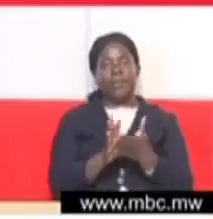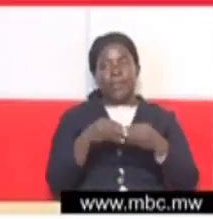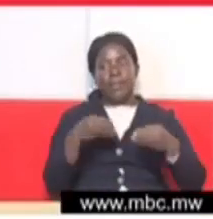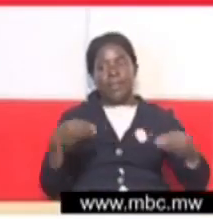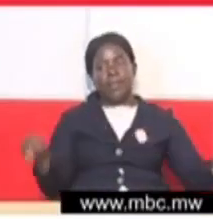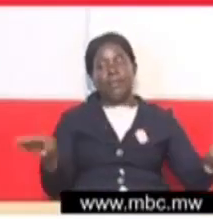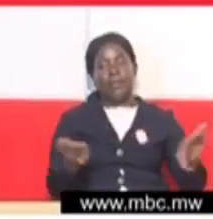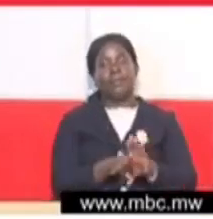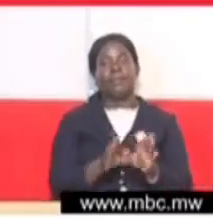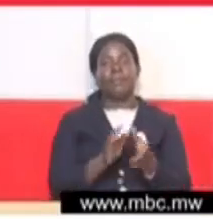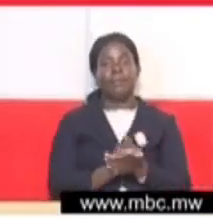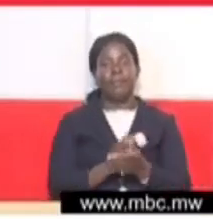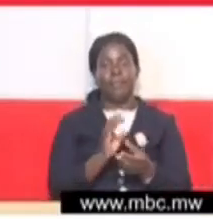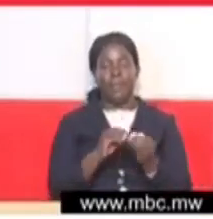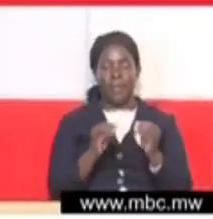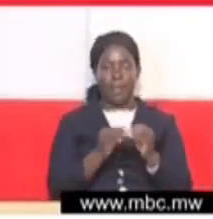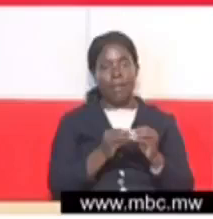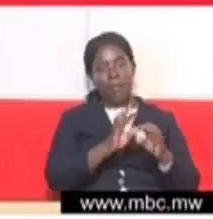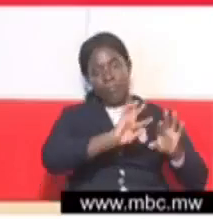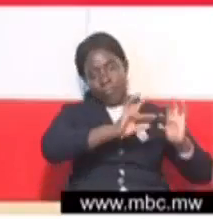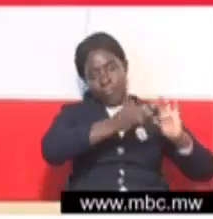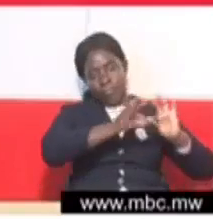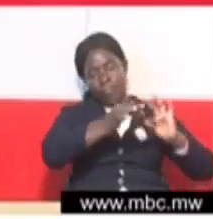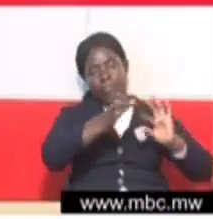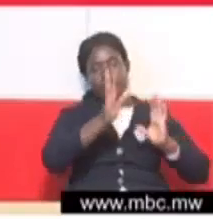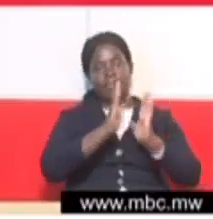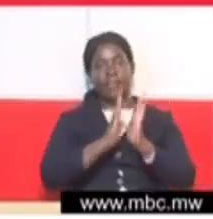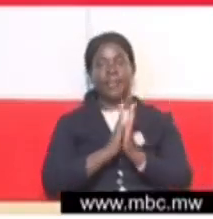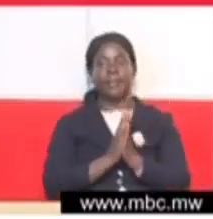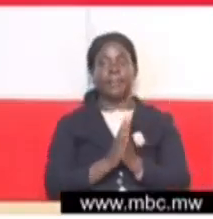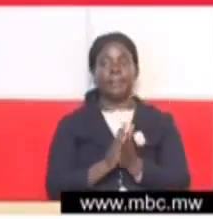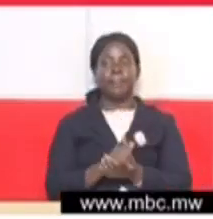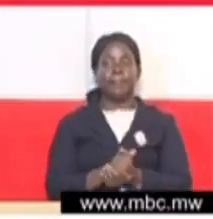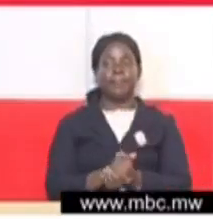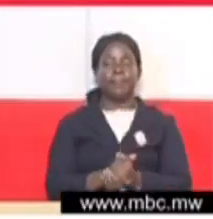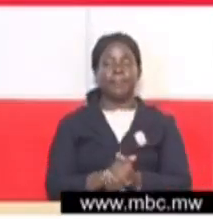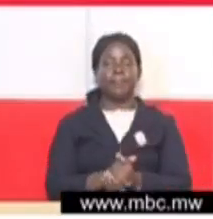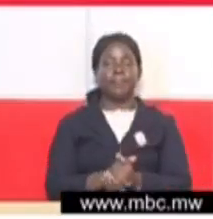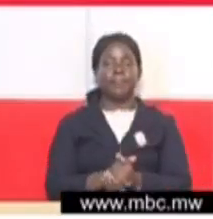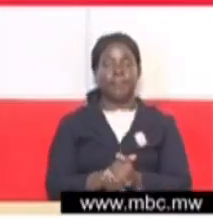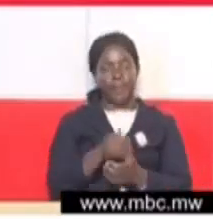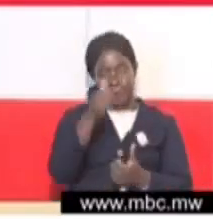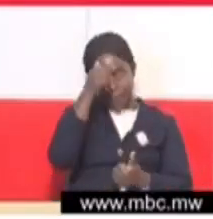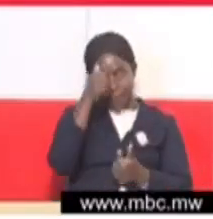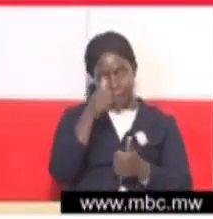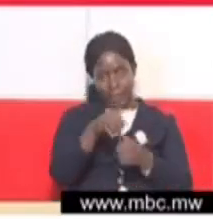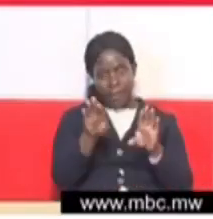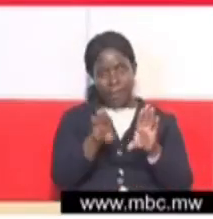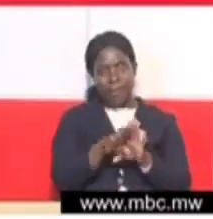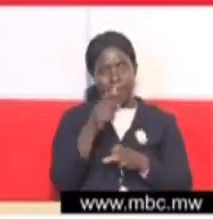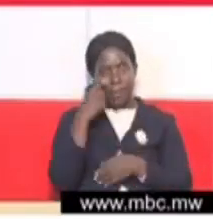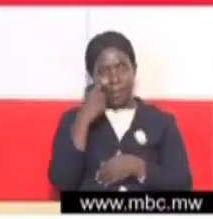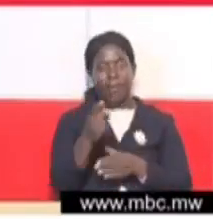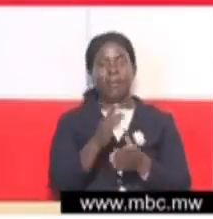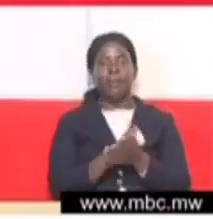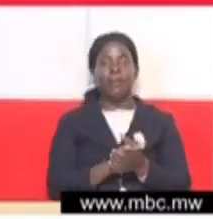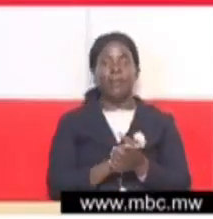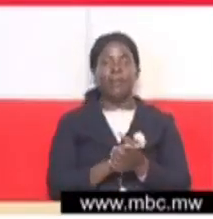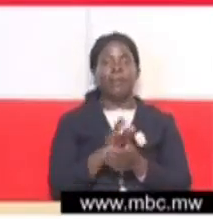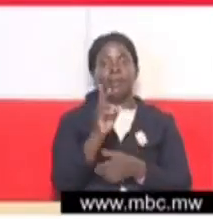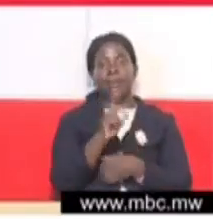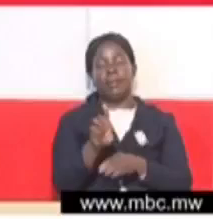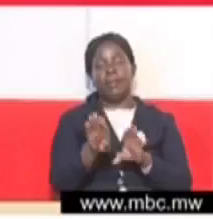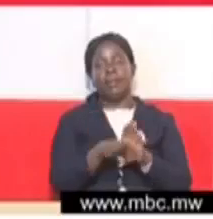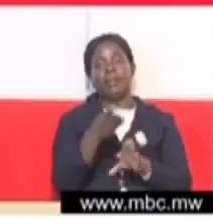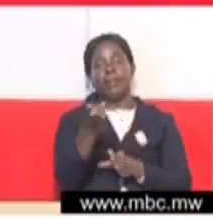me, Simeon Boyce, and my sign language interpreter tonight is Lynn Mponda. Remember, you can access all MBC digital